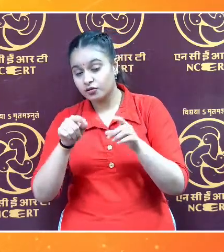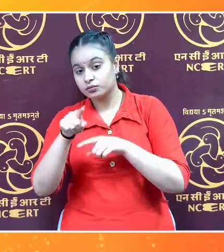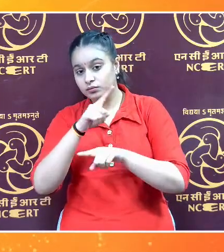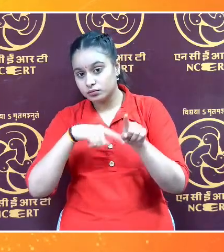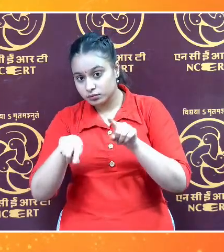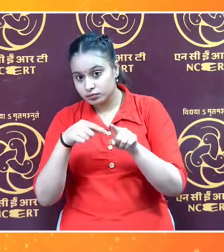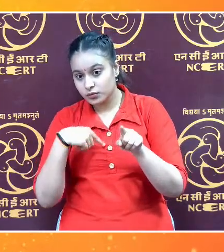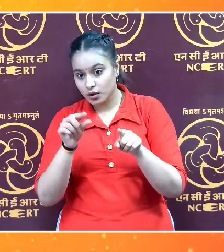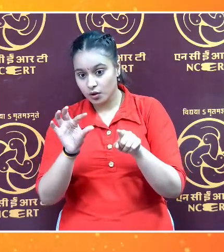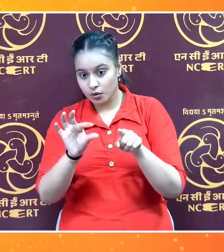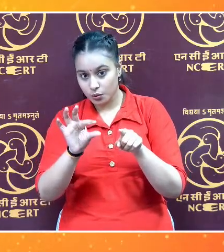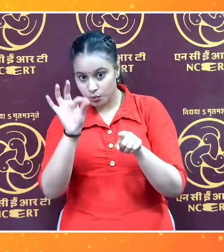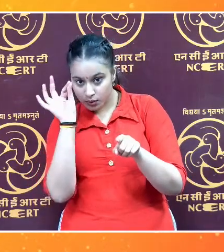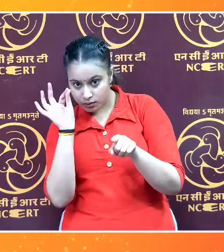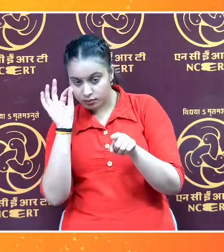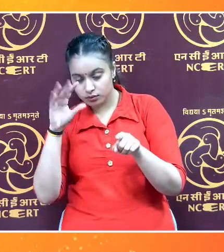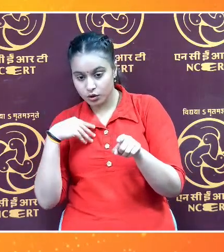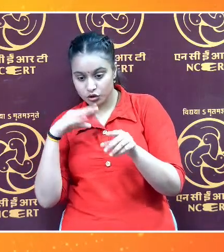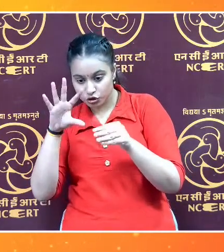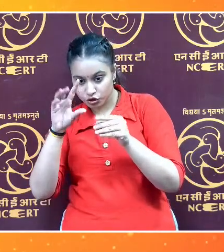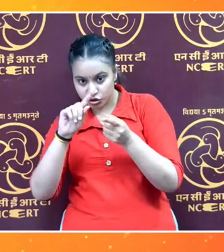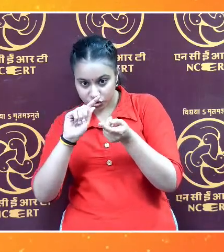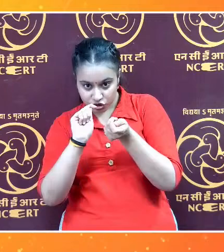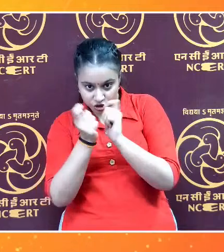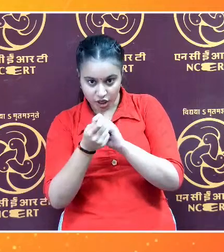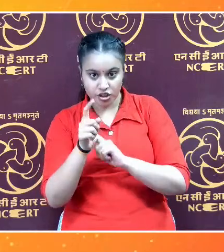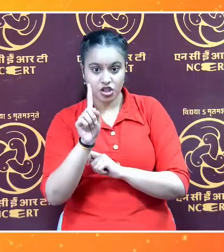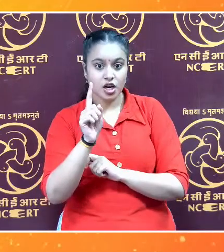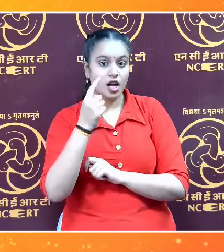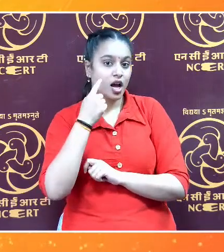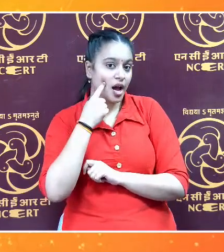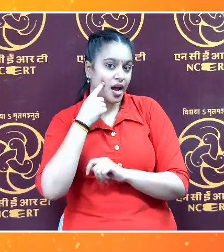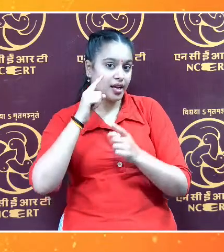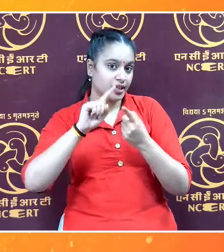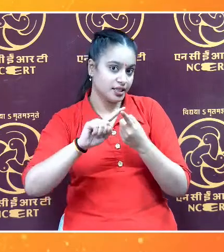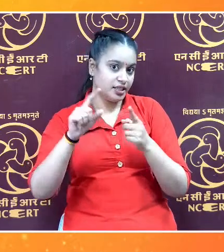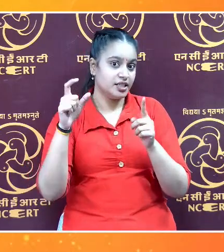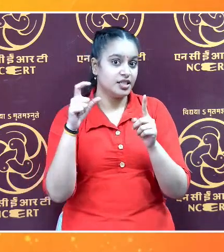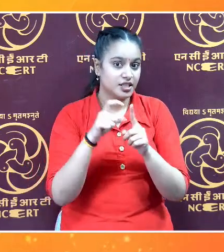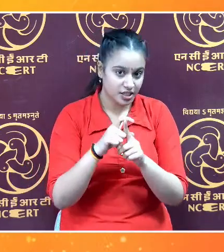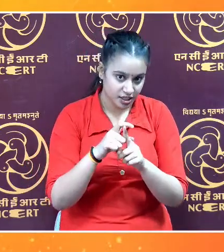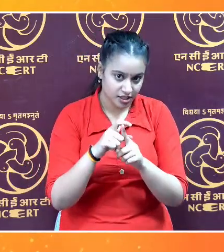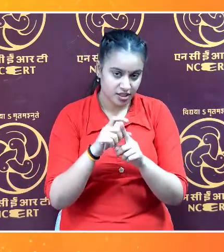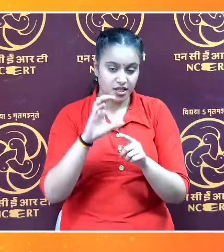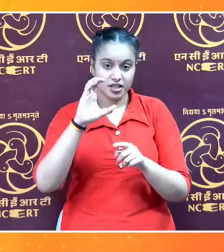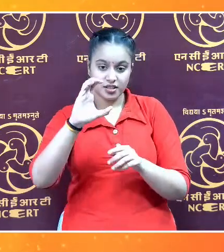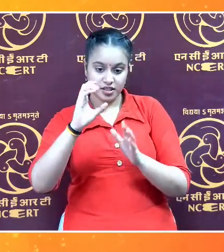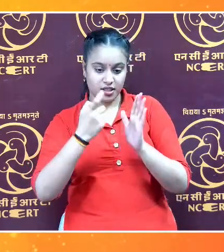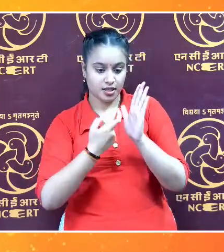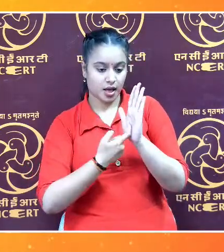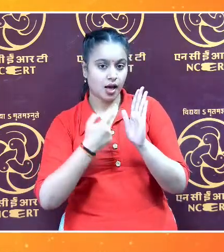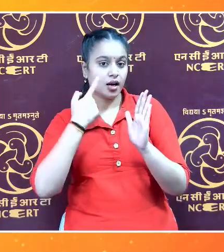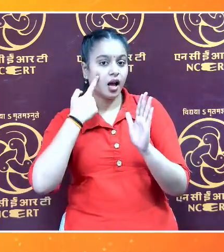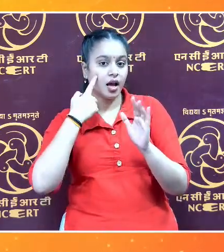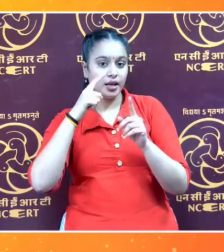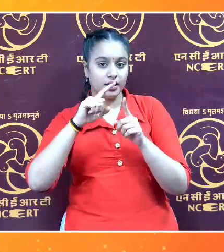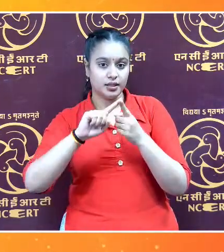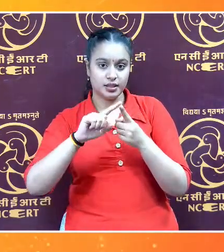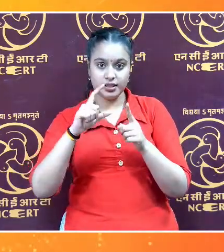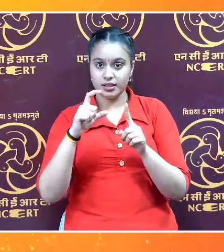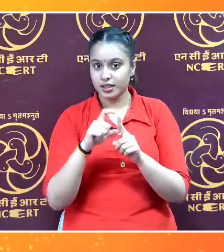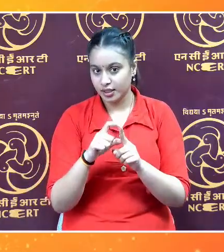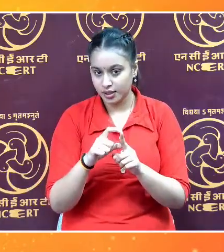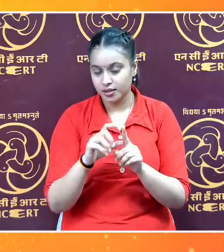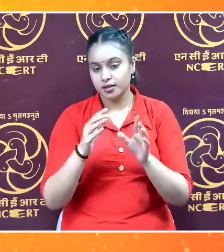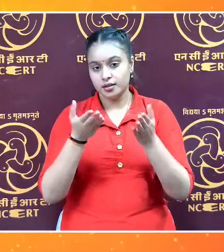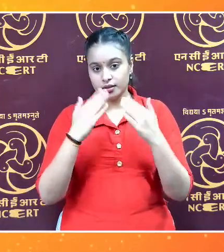take off that y and you will replace it with ied. So cry becomes cried. Cried. Try will become, Tried. yes,